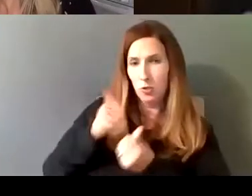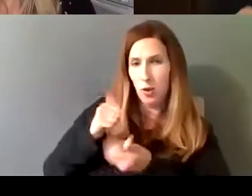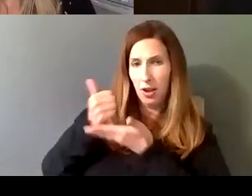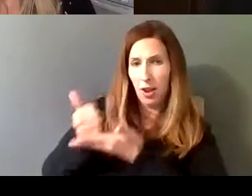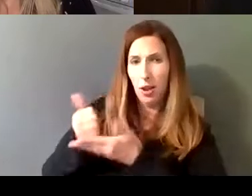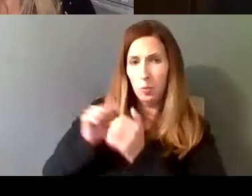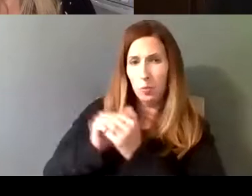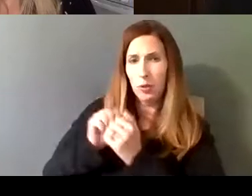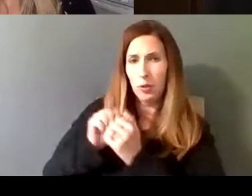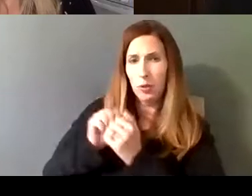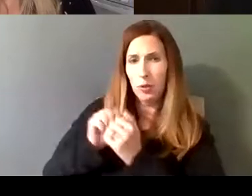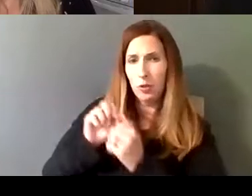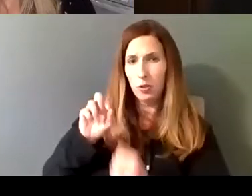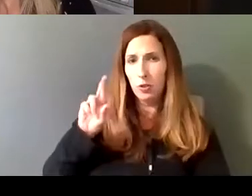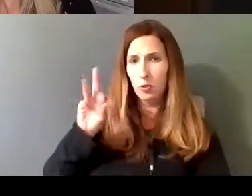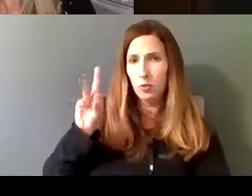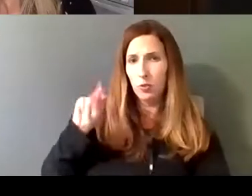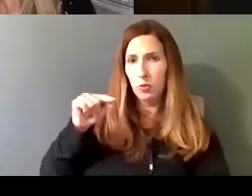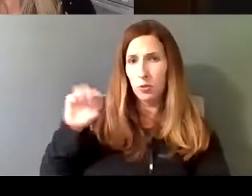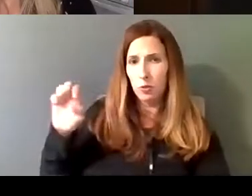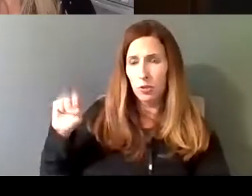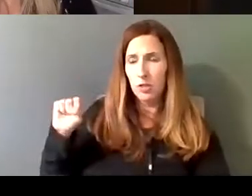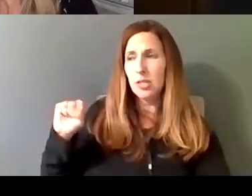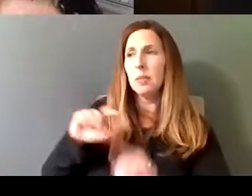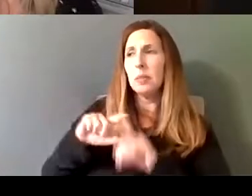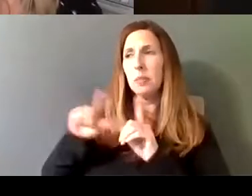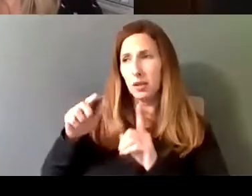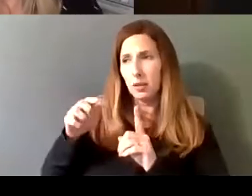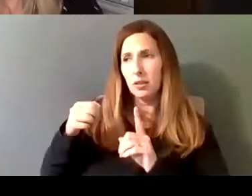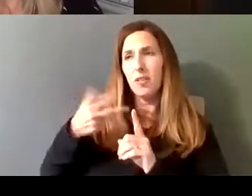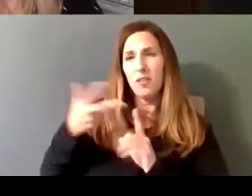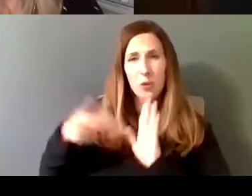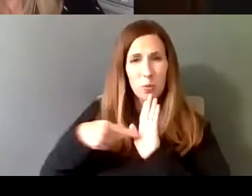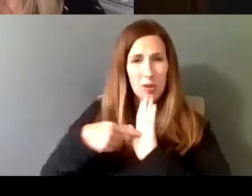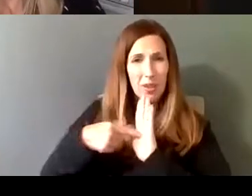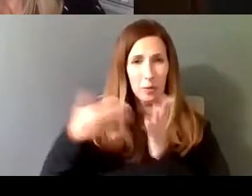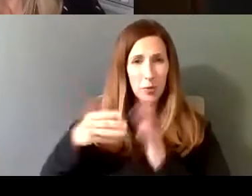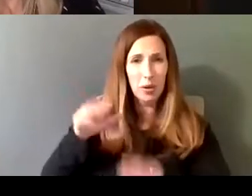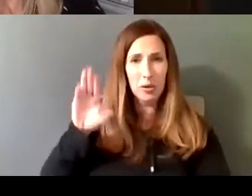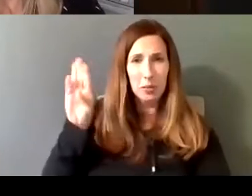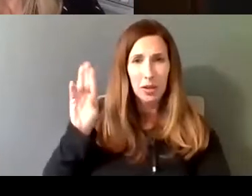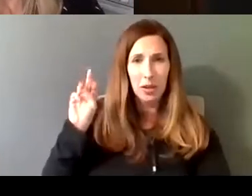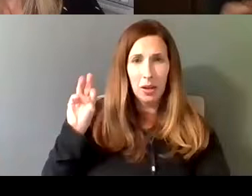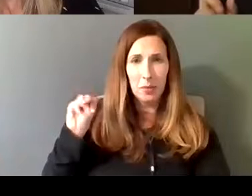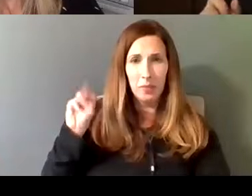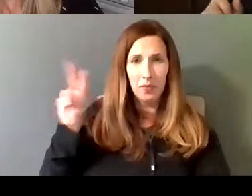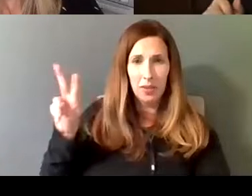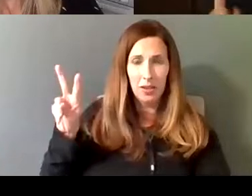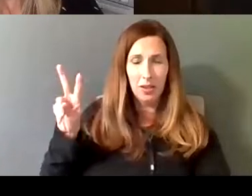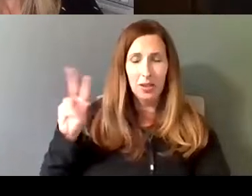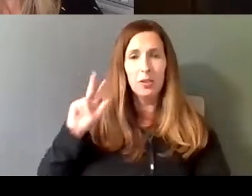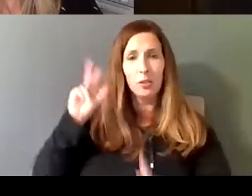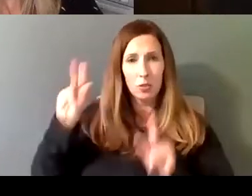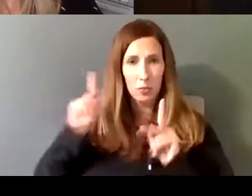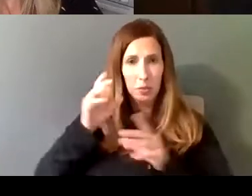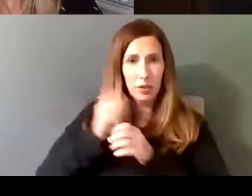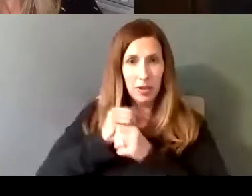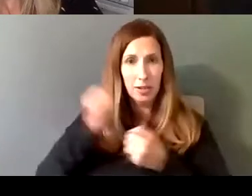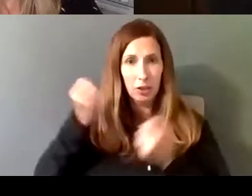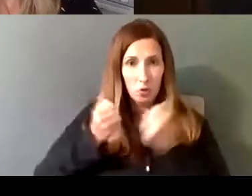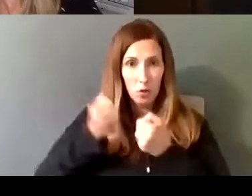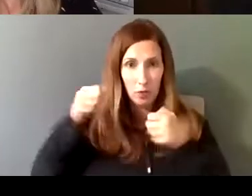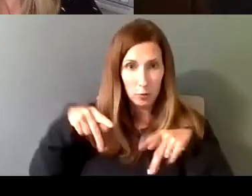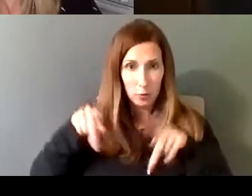but typically a few examples. So one would be the BMV. So folks getting access to driver's permits and